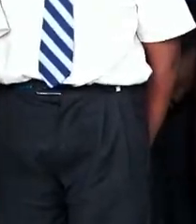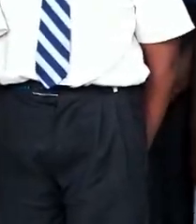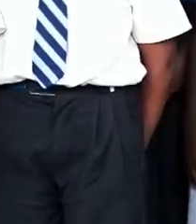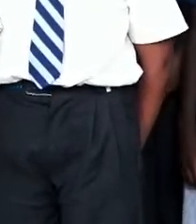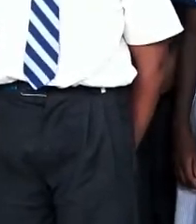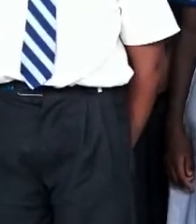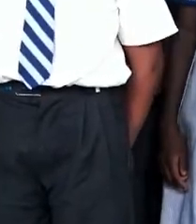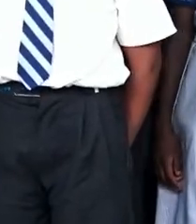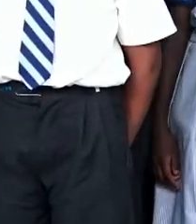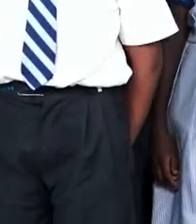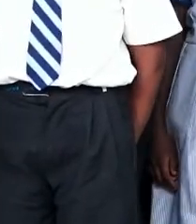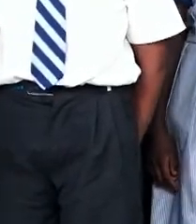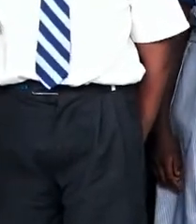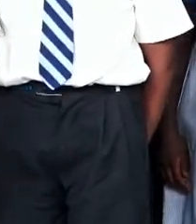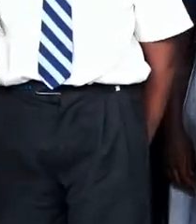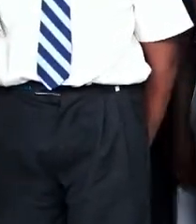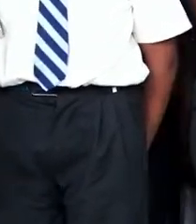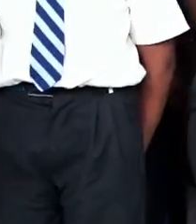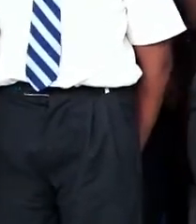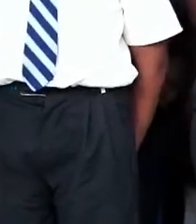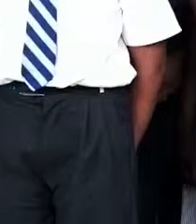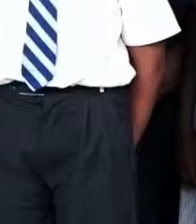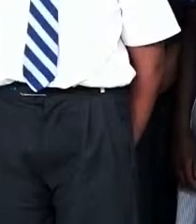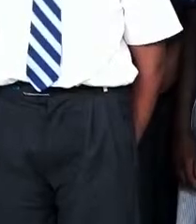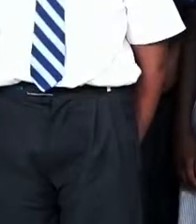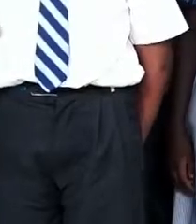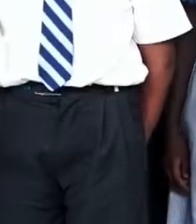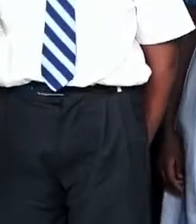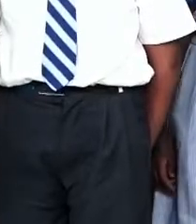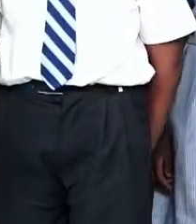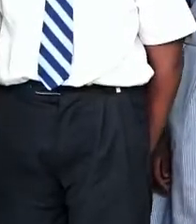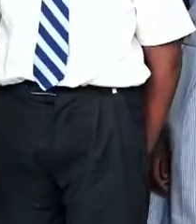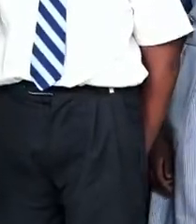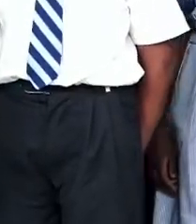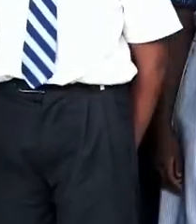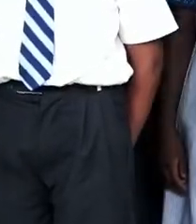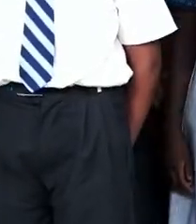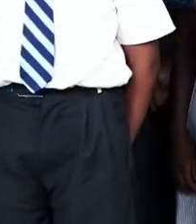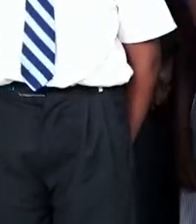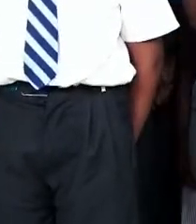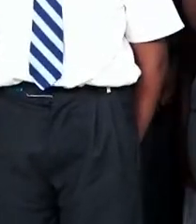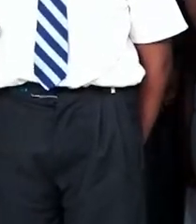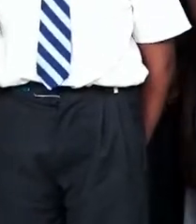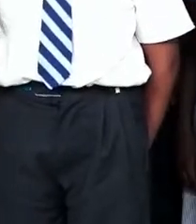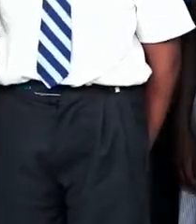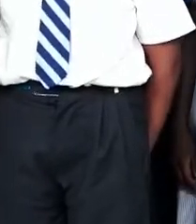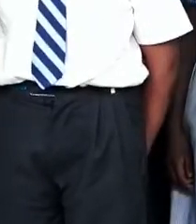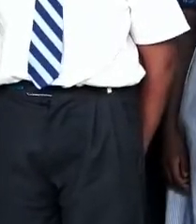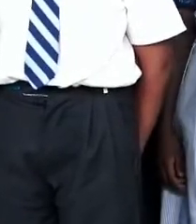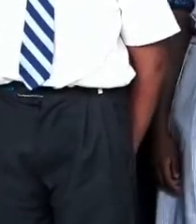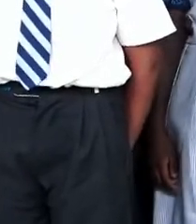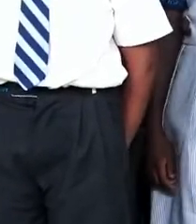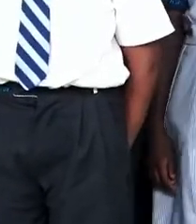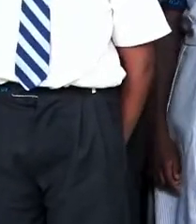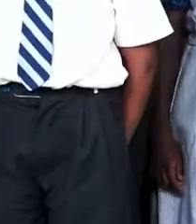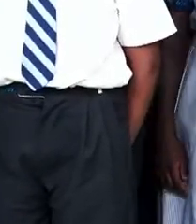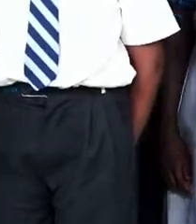When my heart was full of doubt, feels